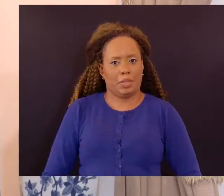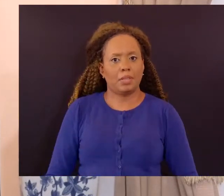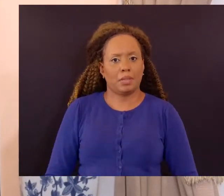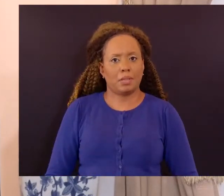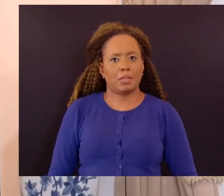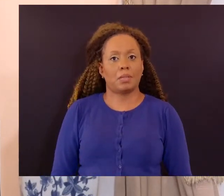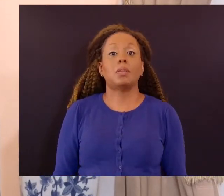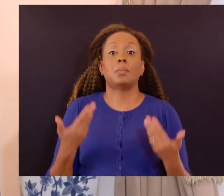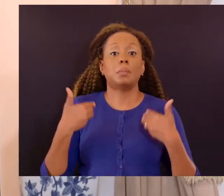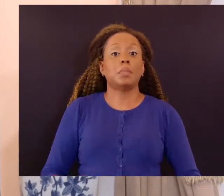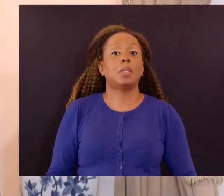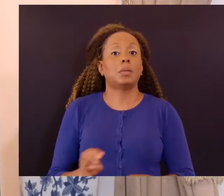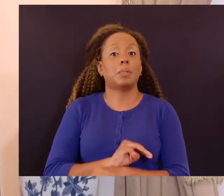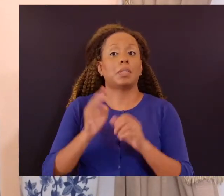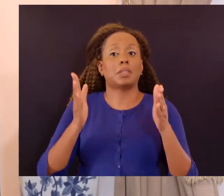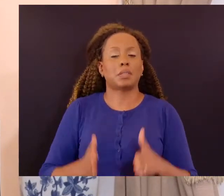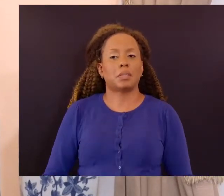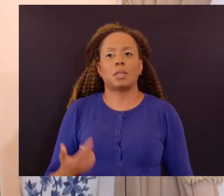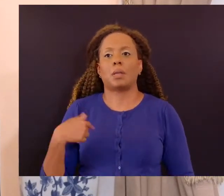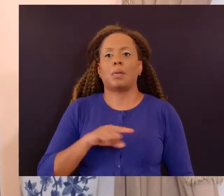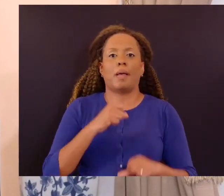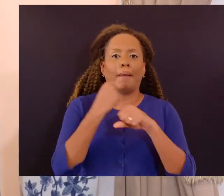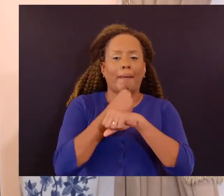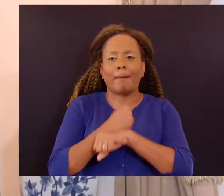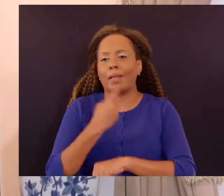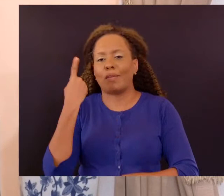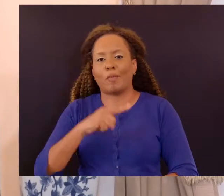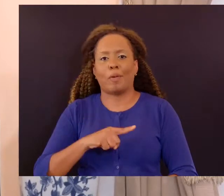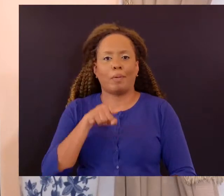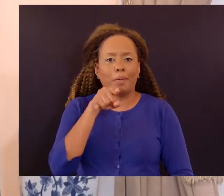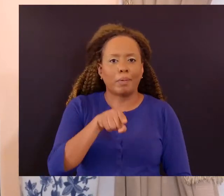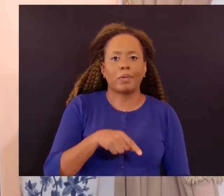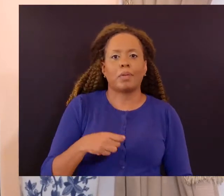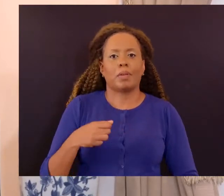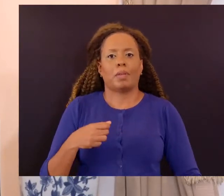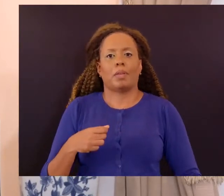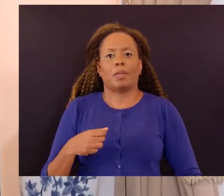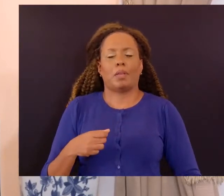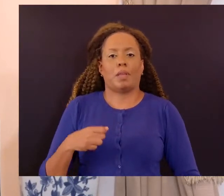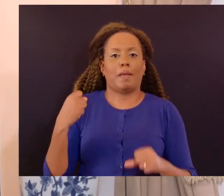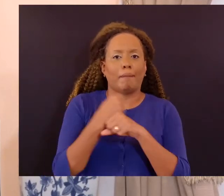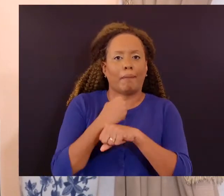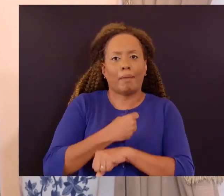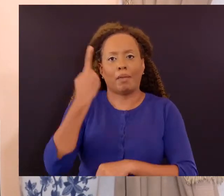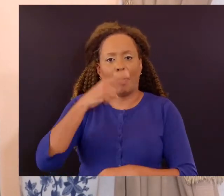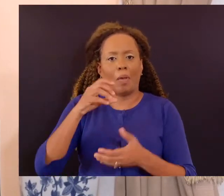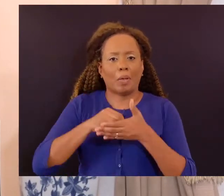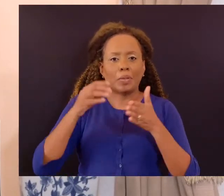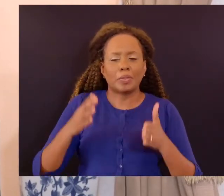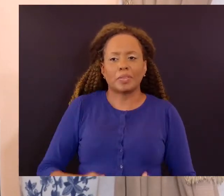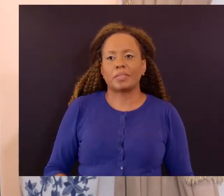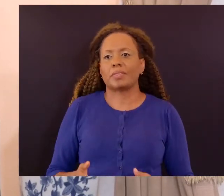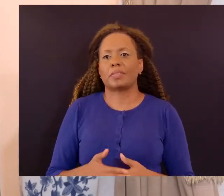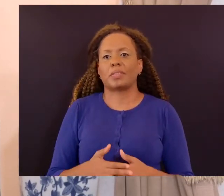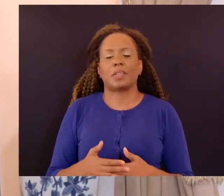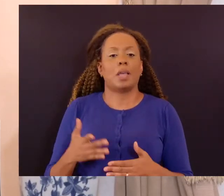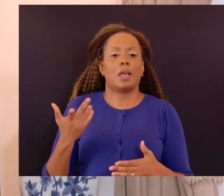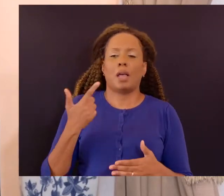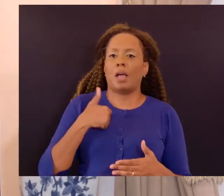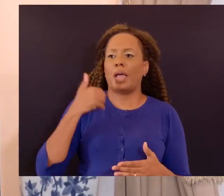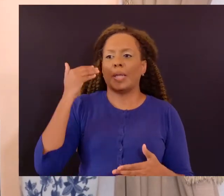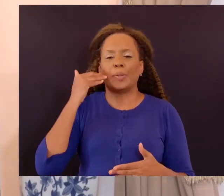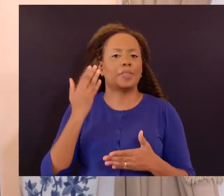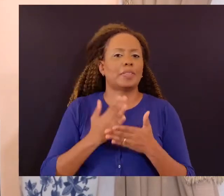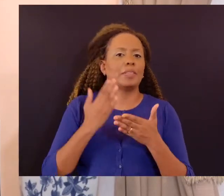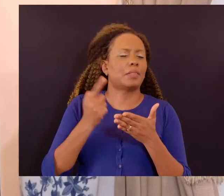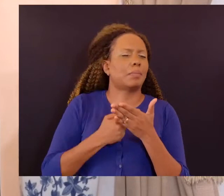Ministry of Education has been fighting for our students. We may not always make as much noise as others may do, but I can tell you